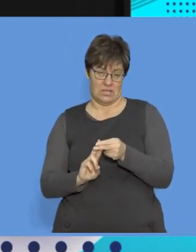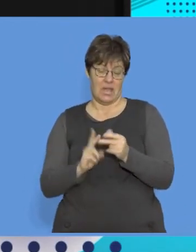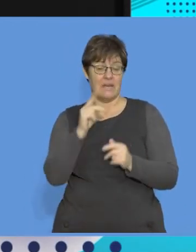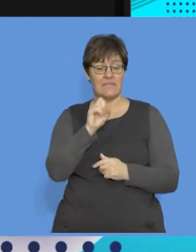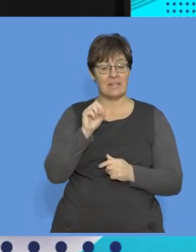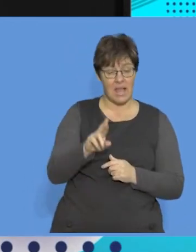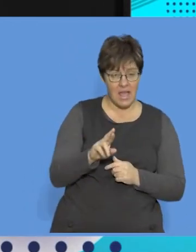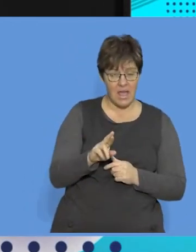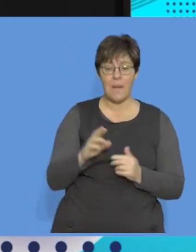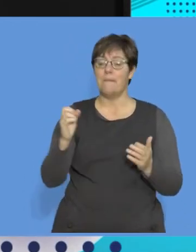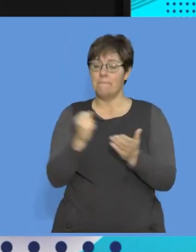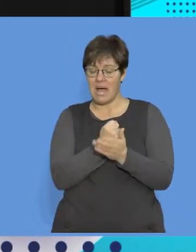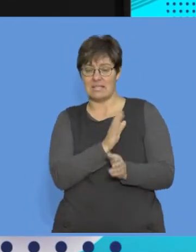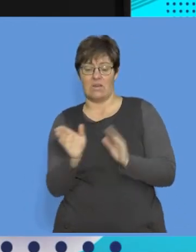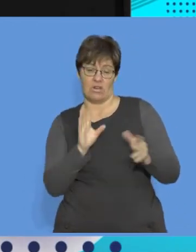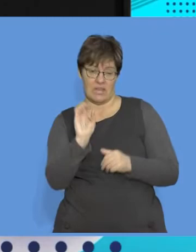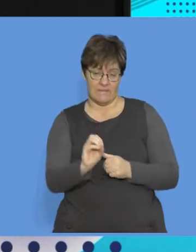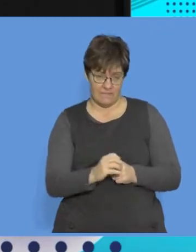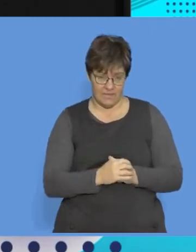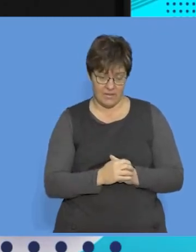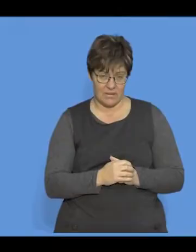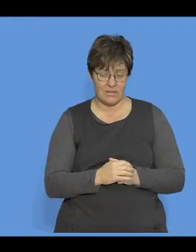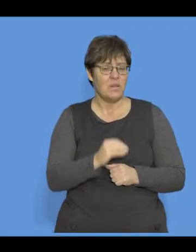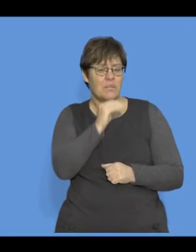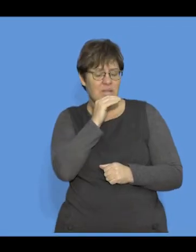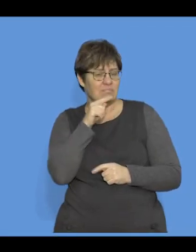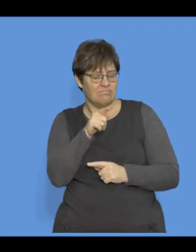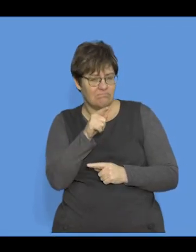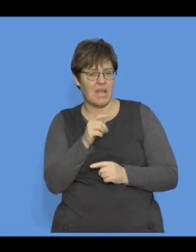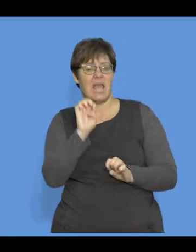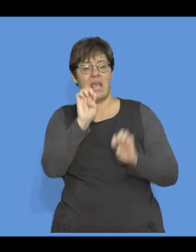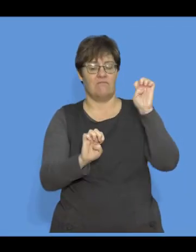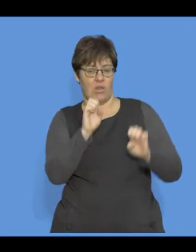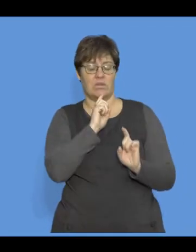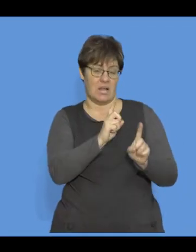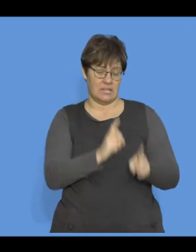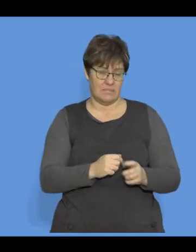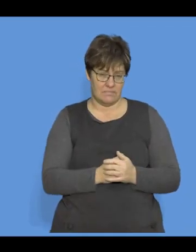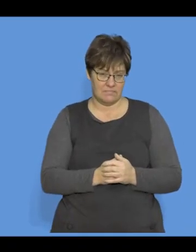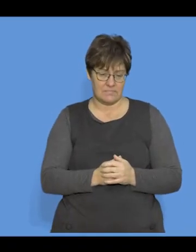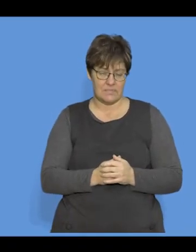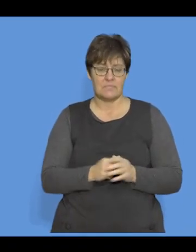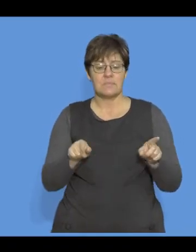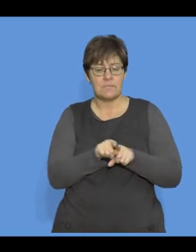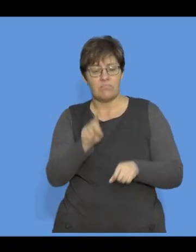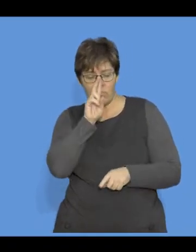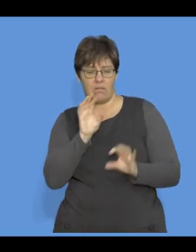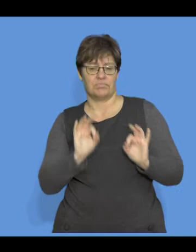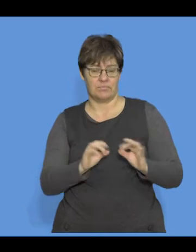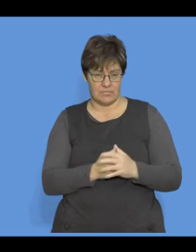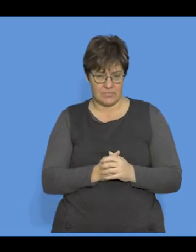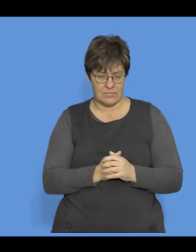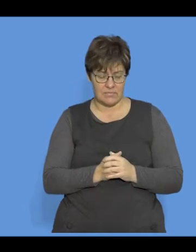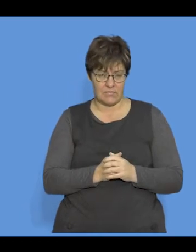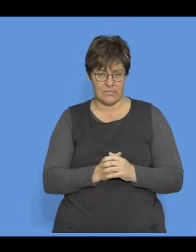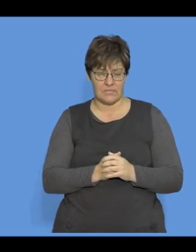it must have direction with it. And that's what we mean when we say evaluate your answer. Also check if it's reasonable. So